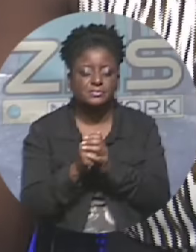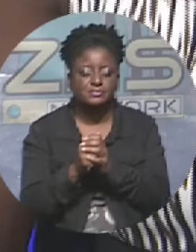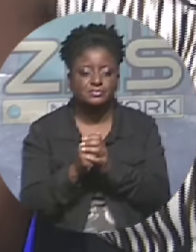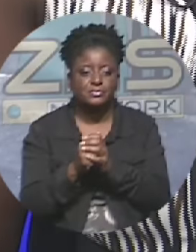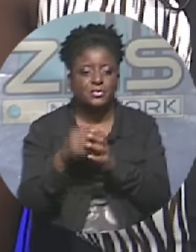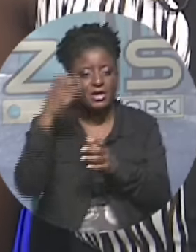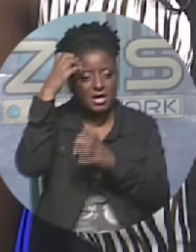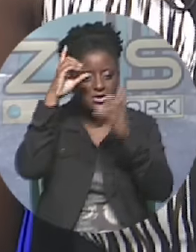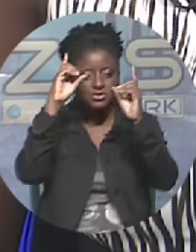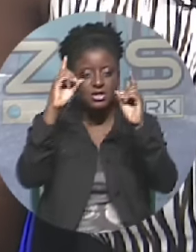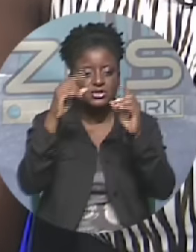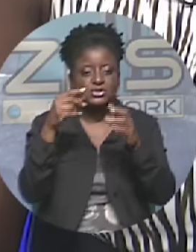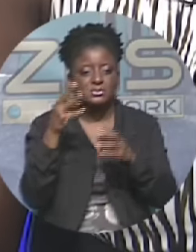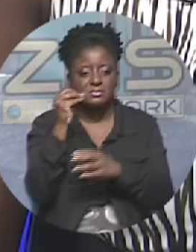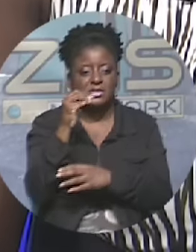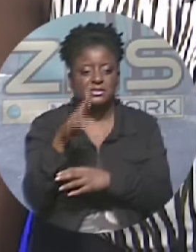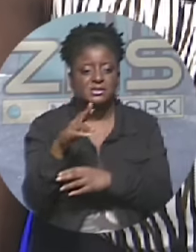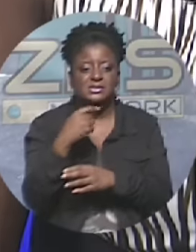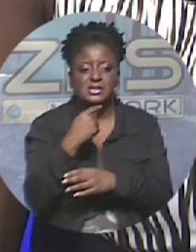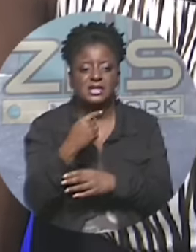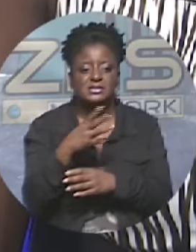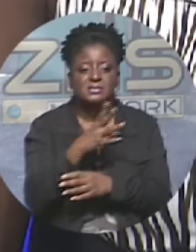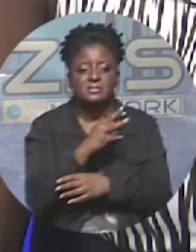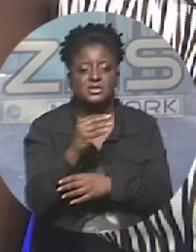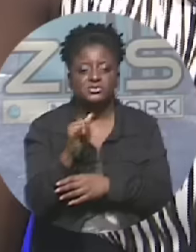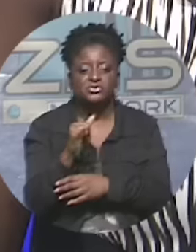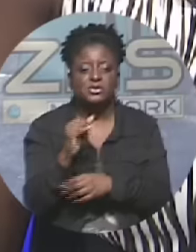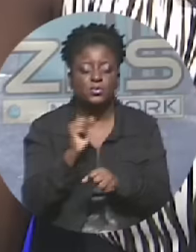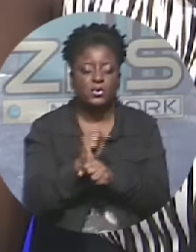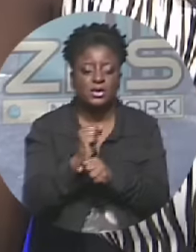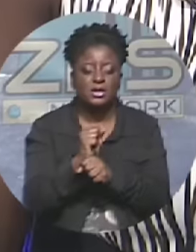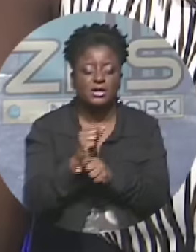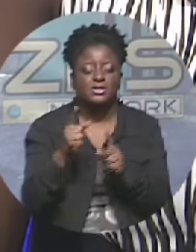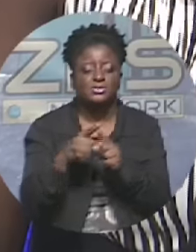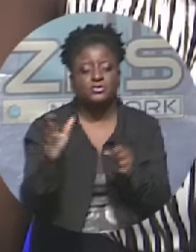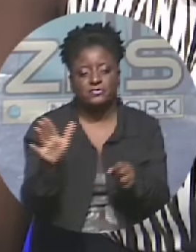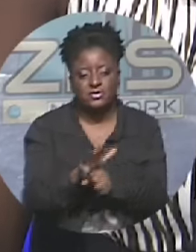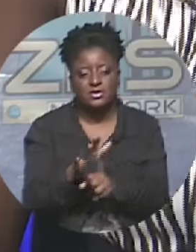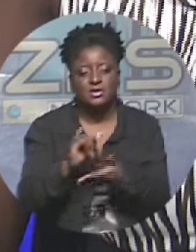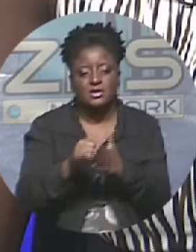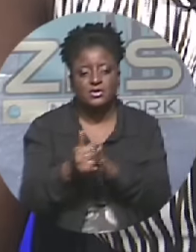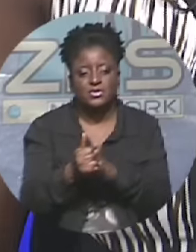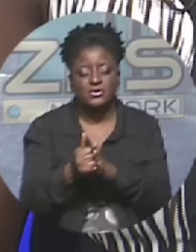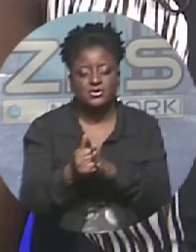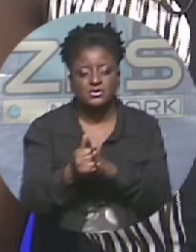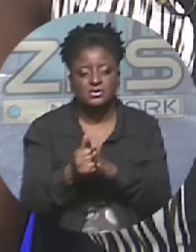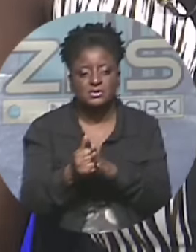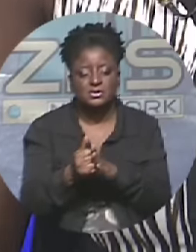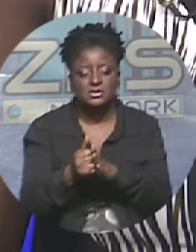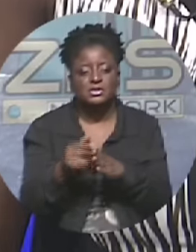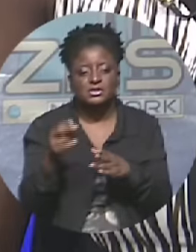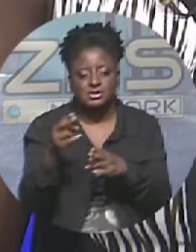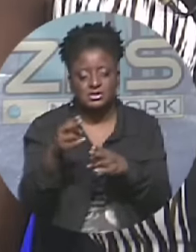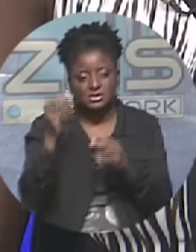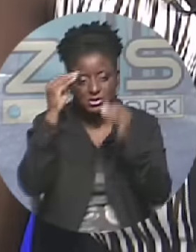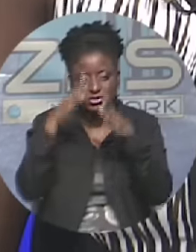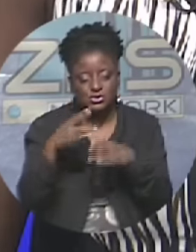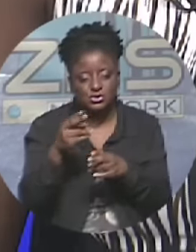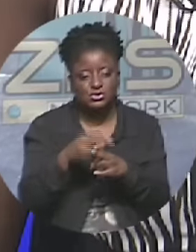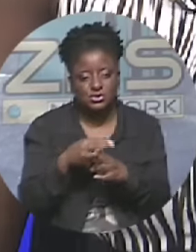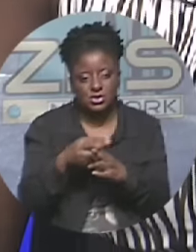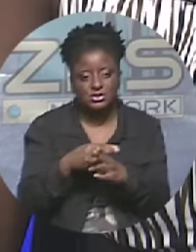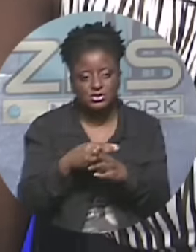Well, the education minister says the ministry is working around the clock to fill those vacant positions. He says with more than 100